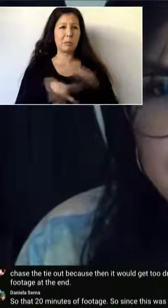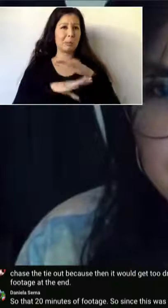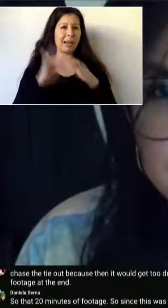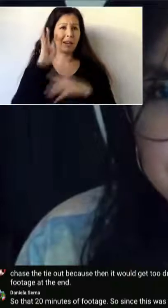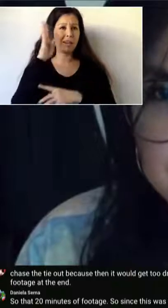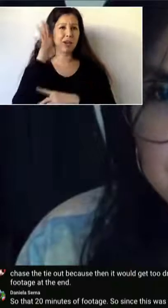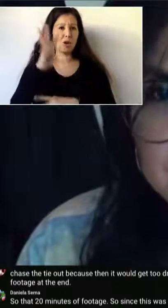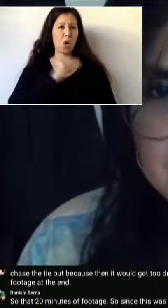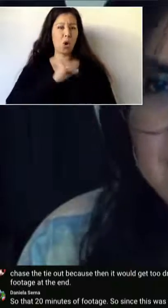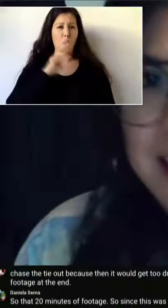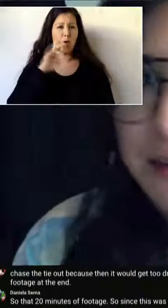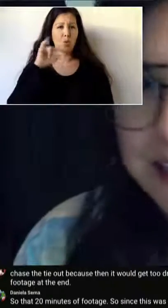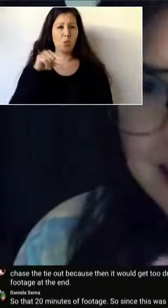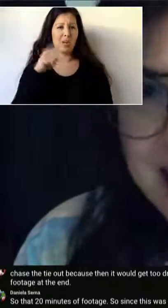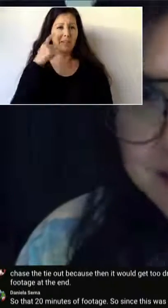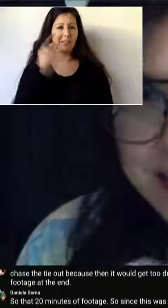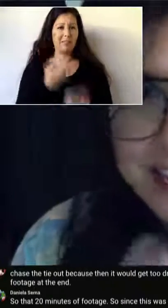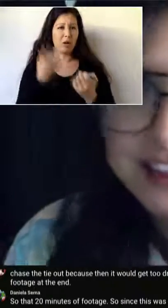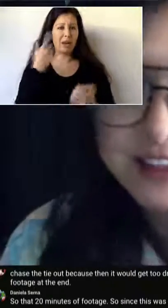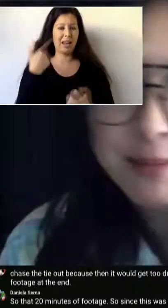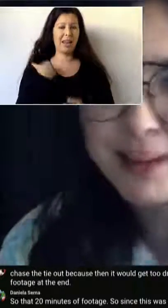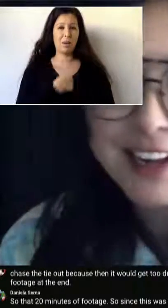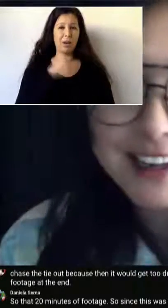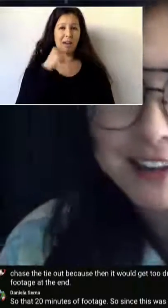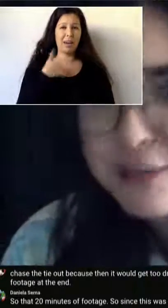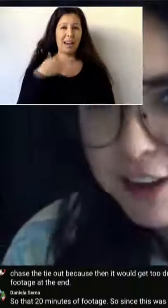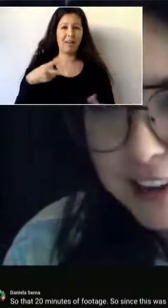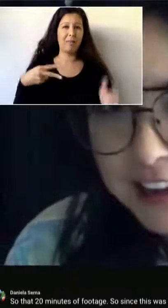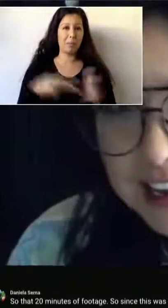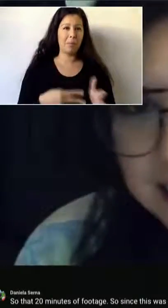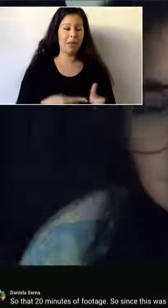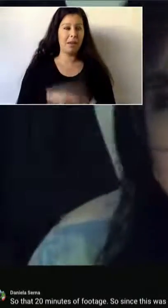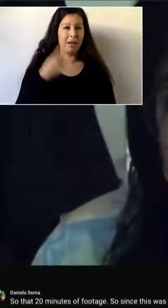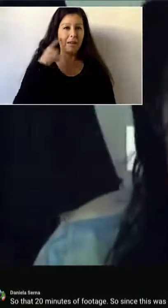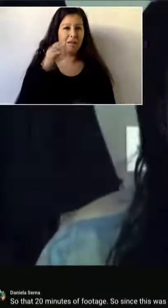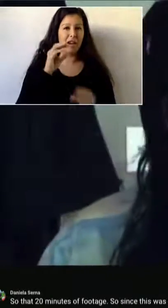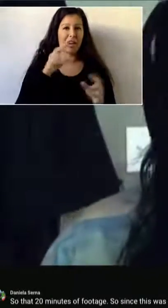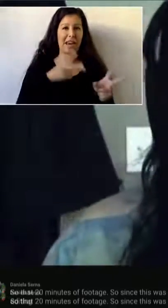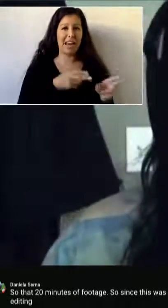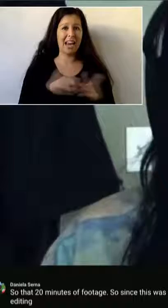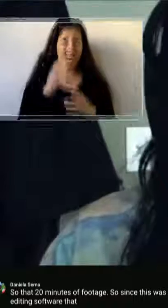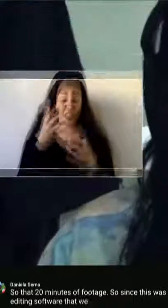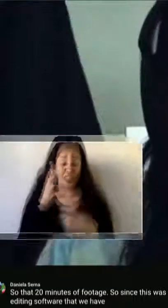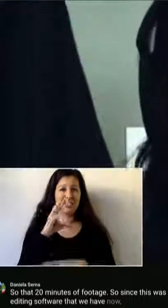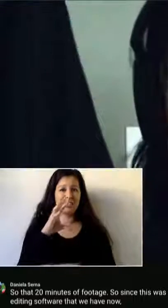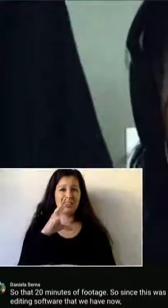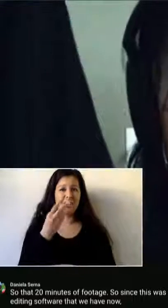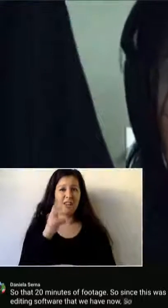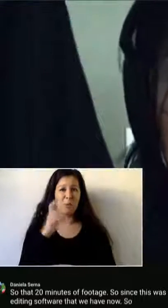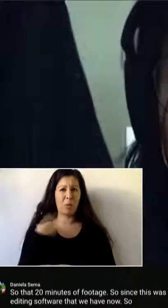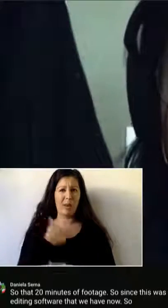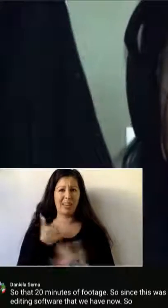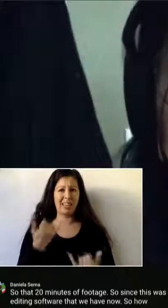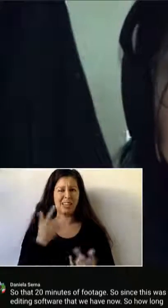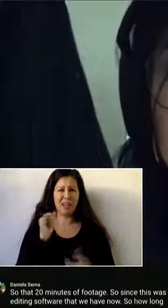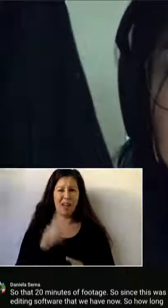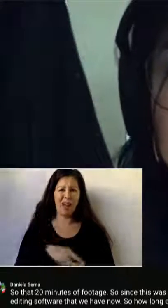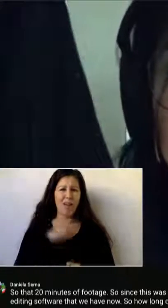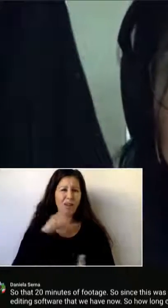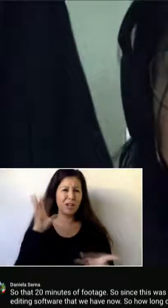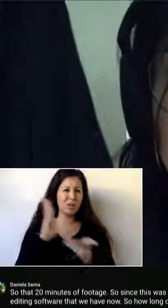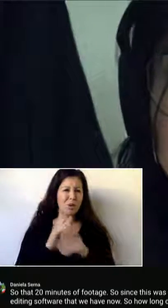your own rig for this, and then we didn't have like the plugins for the editing software that we have now. So how long did it take you